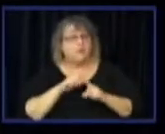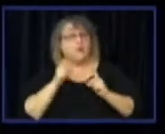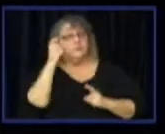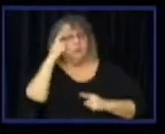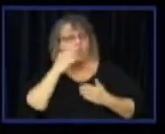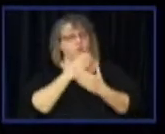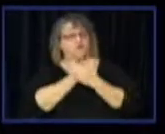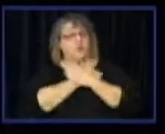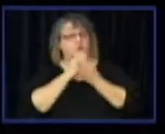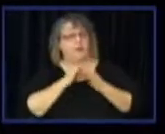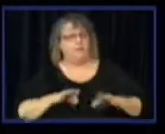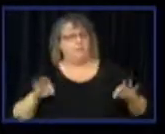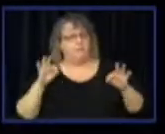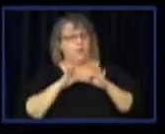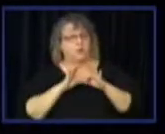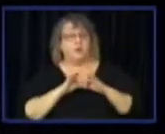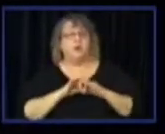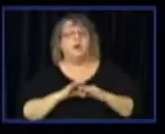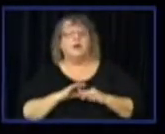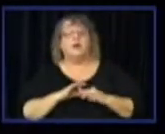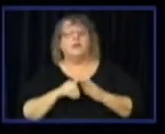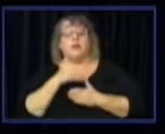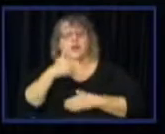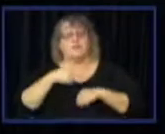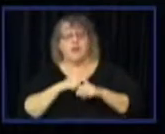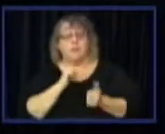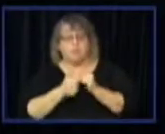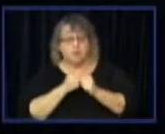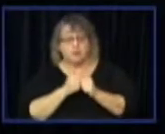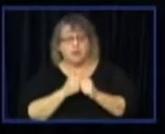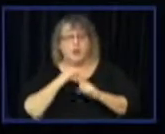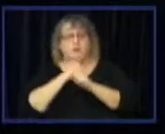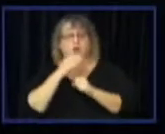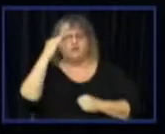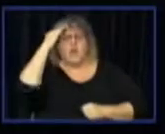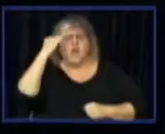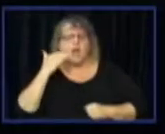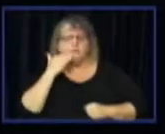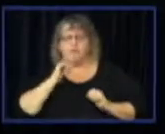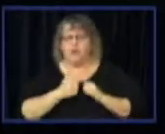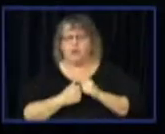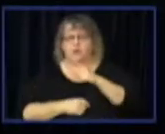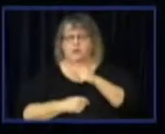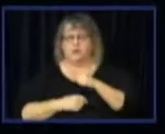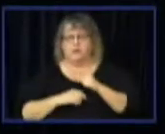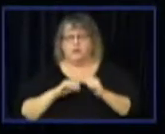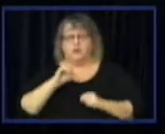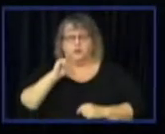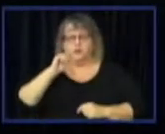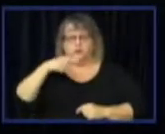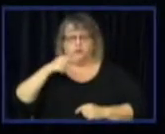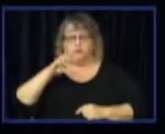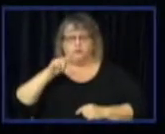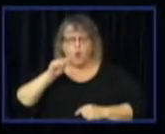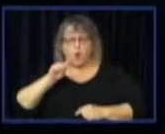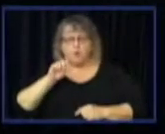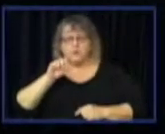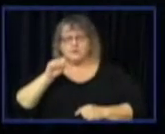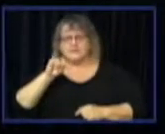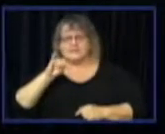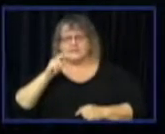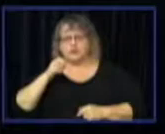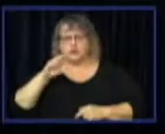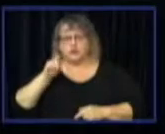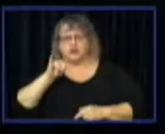and protecting your head from another injury. How do you do that? Well, sports synergy. I had a case recently,